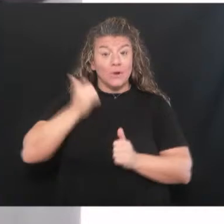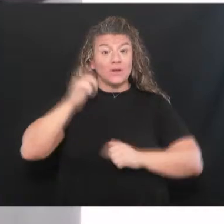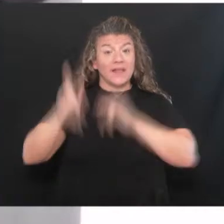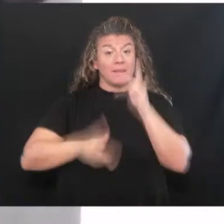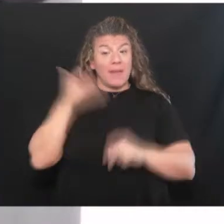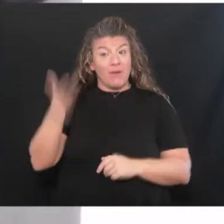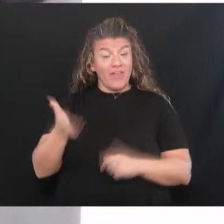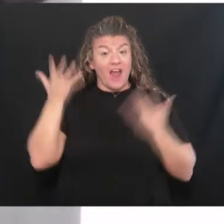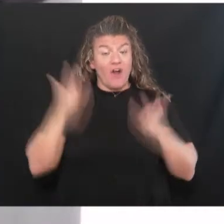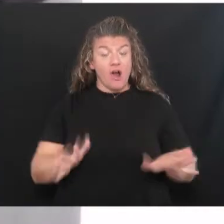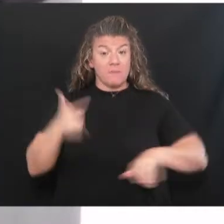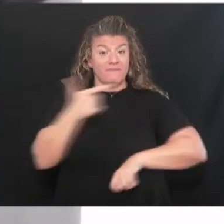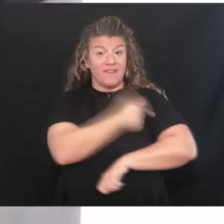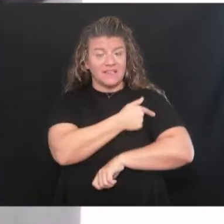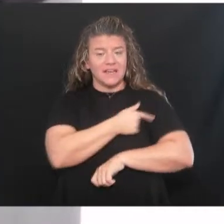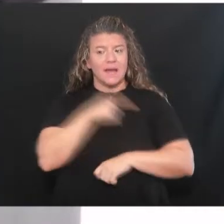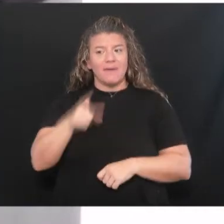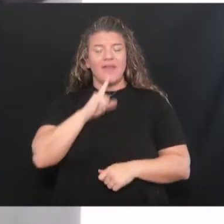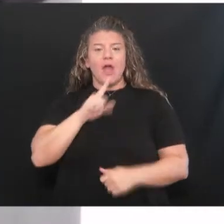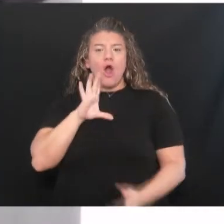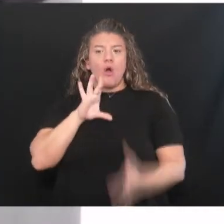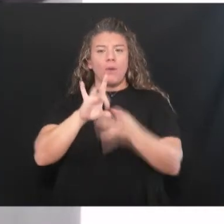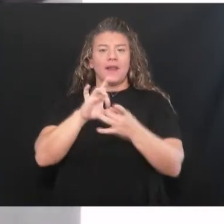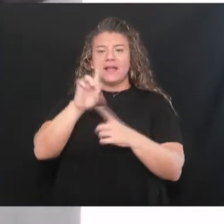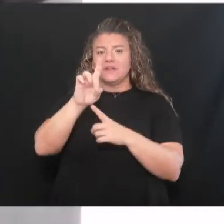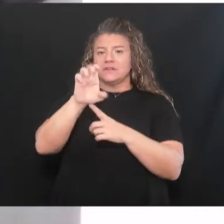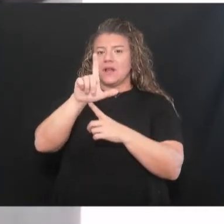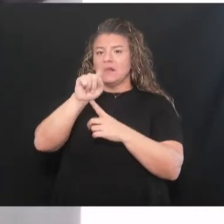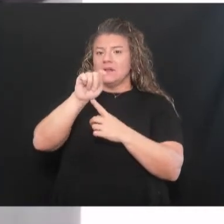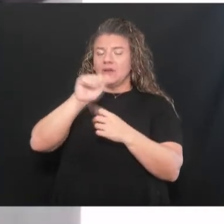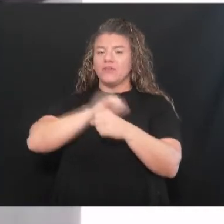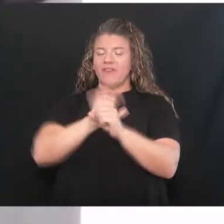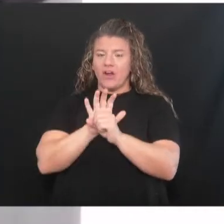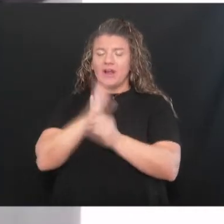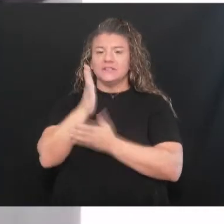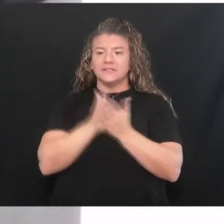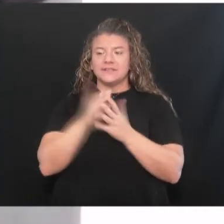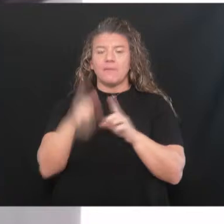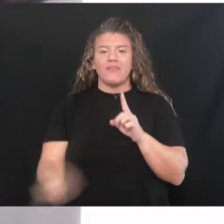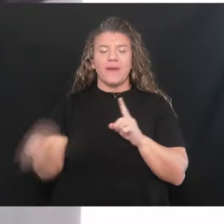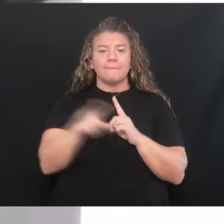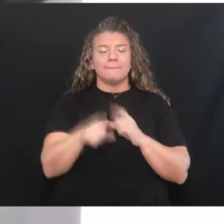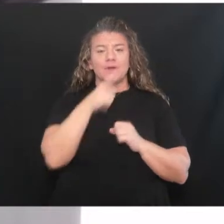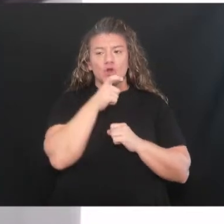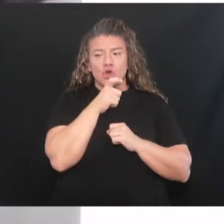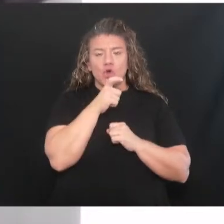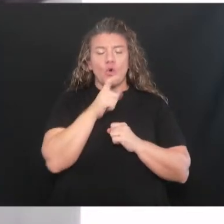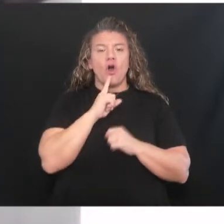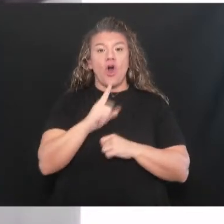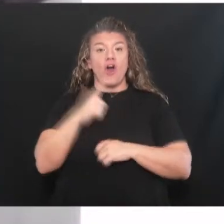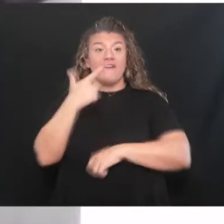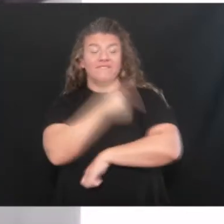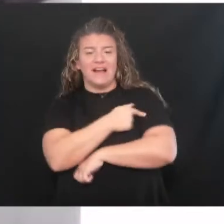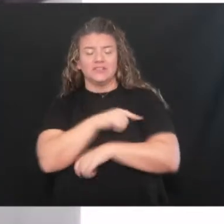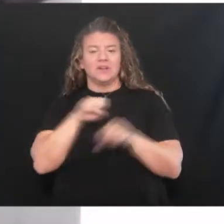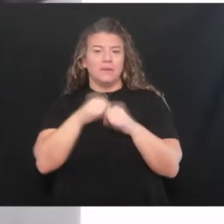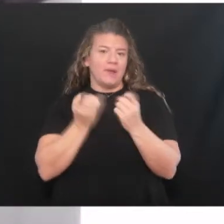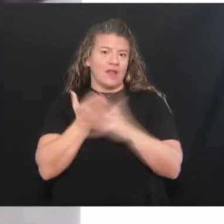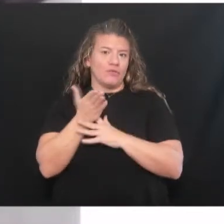been vaccinated, but they are related to the Delta variant, and some of them were vaccine breakthrough